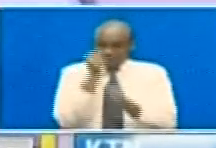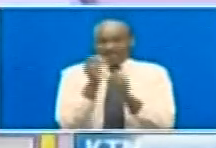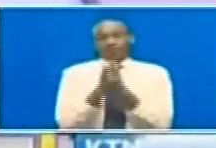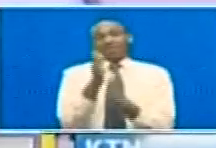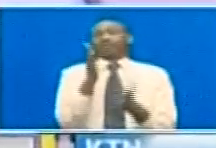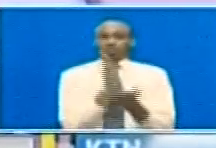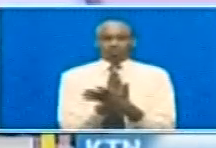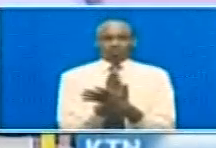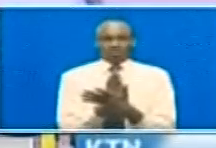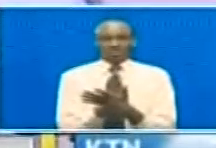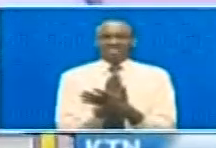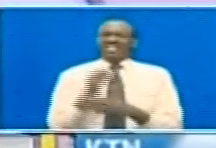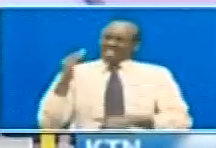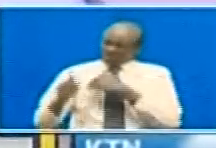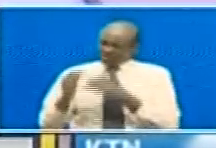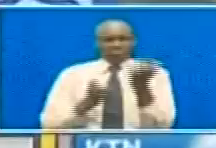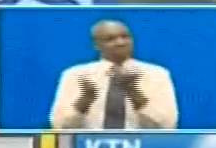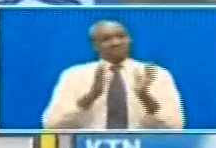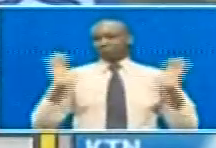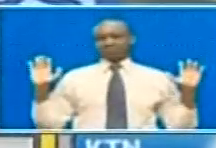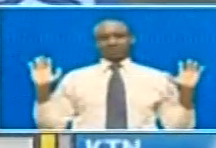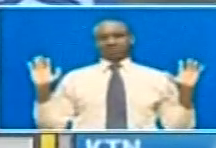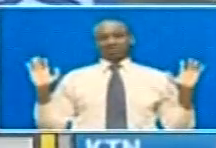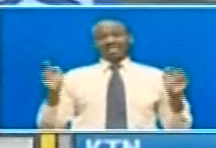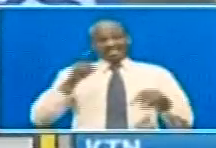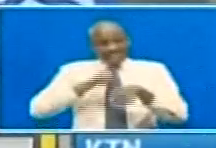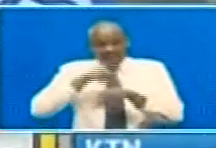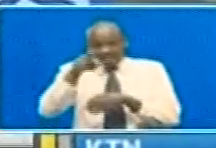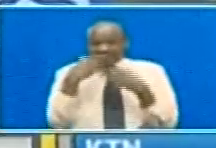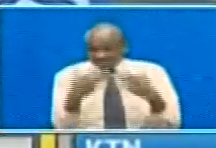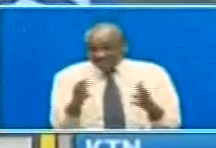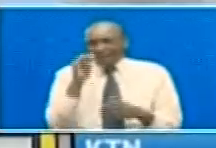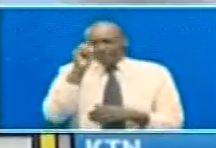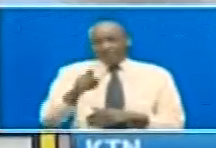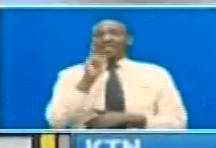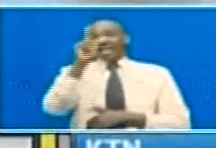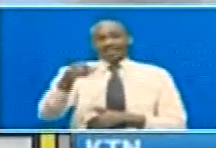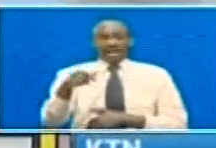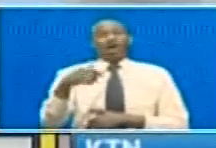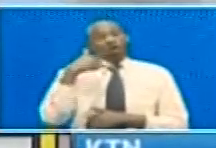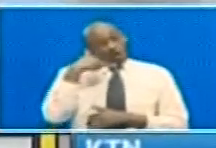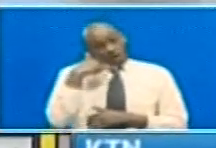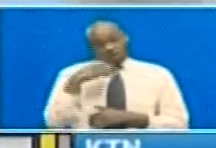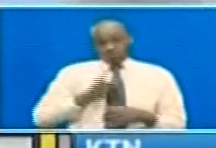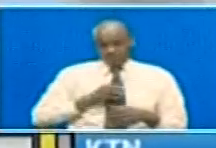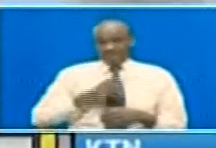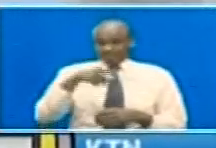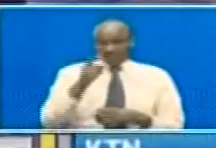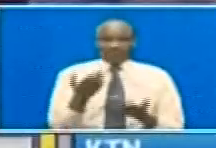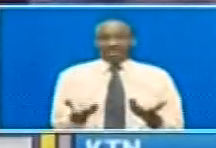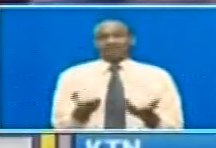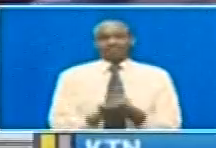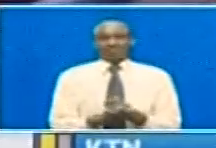her. The relationship is a business relationship. After the night out, the MP later called the woman after they parted